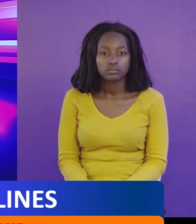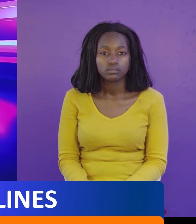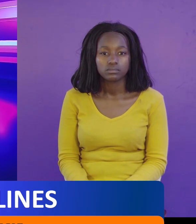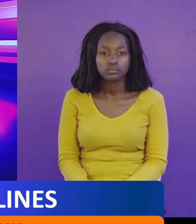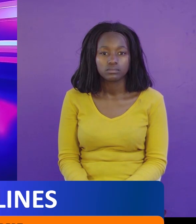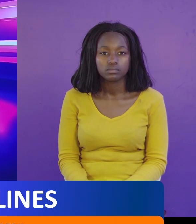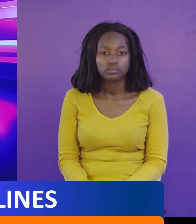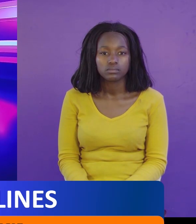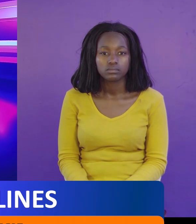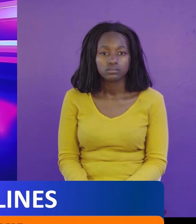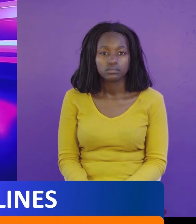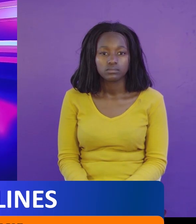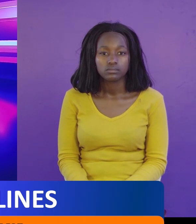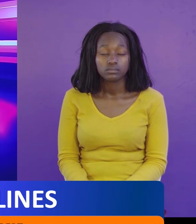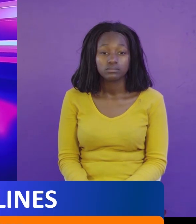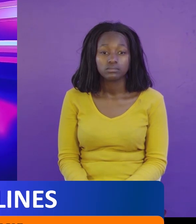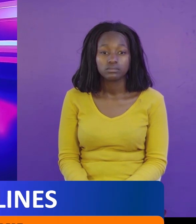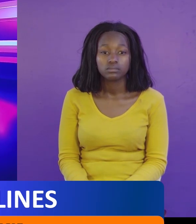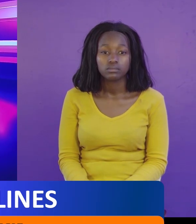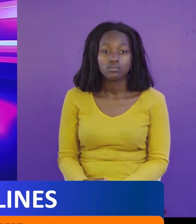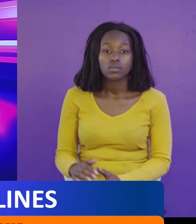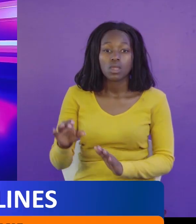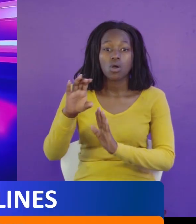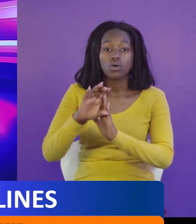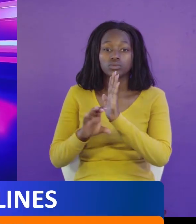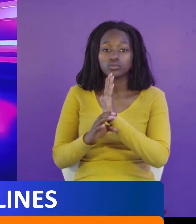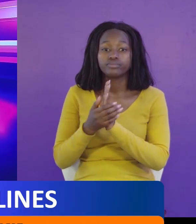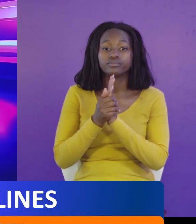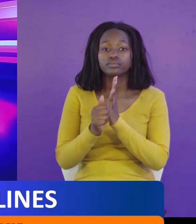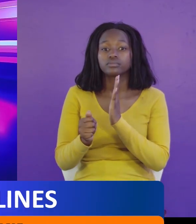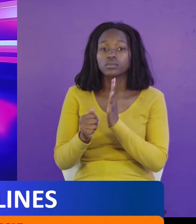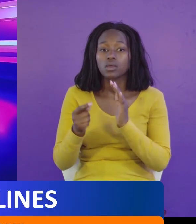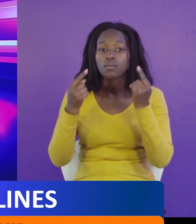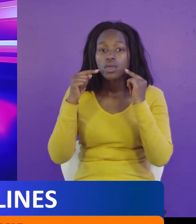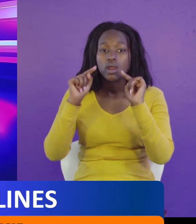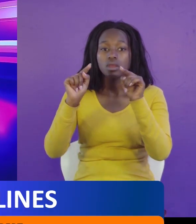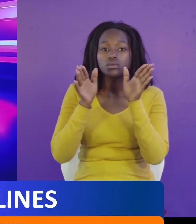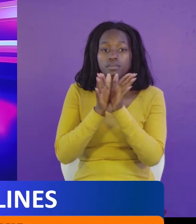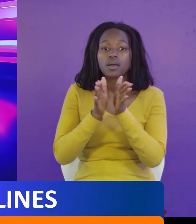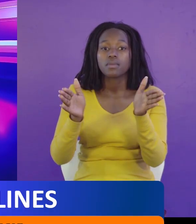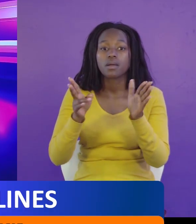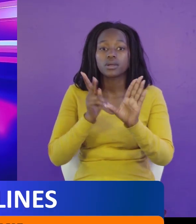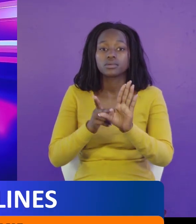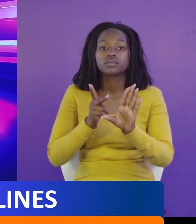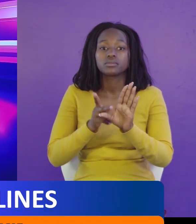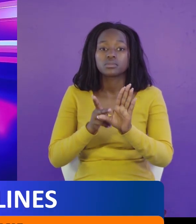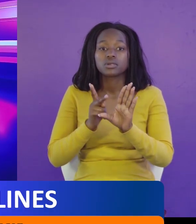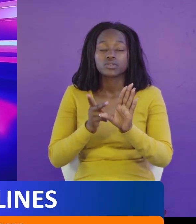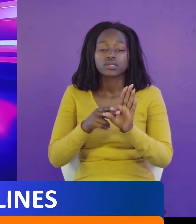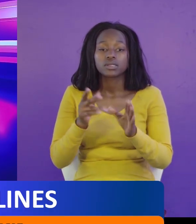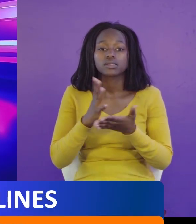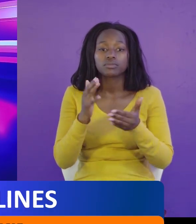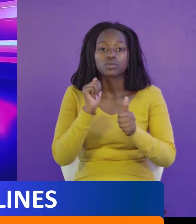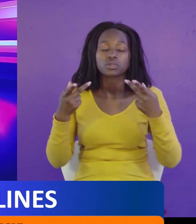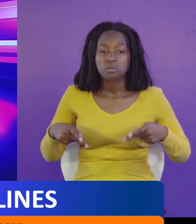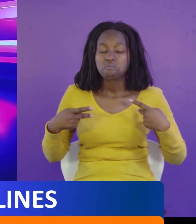Swiftly. Now, constitutional experts have said public participation remains one of the most overlooked aspects of